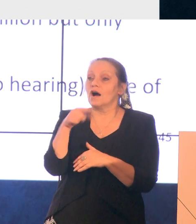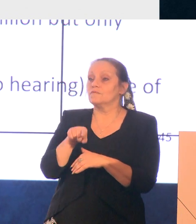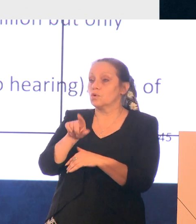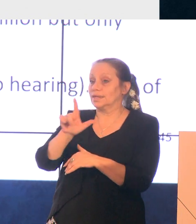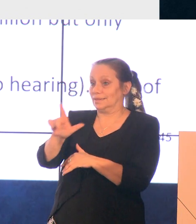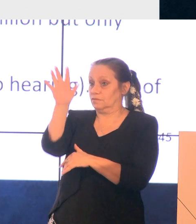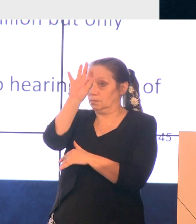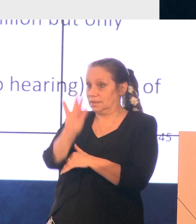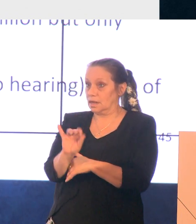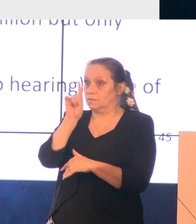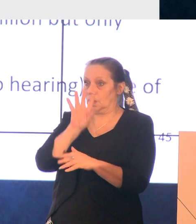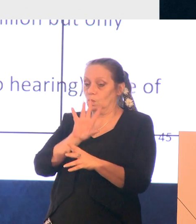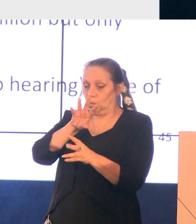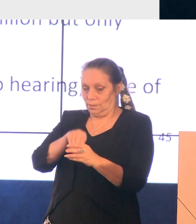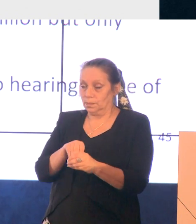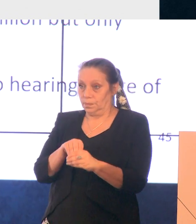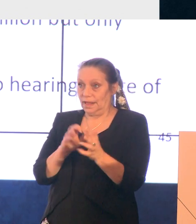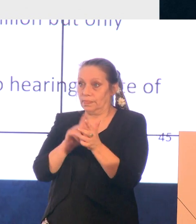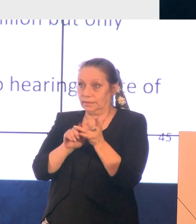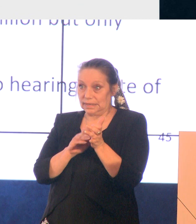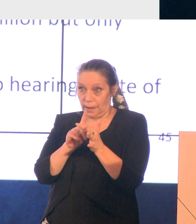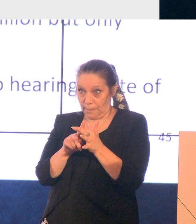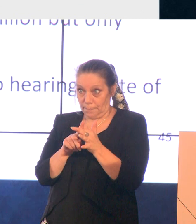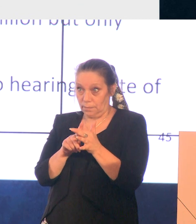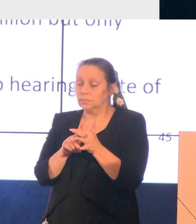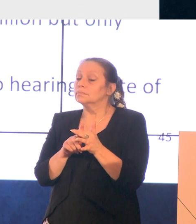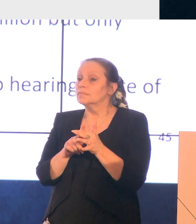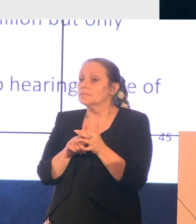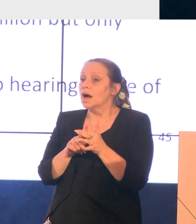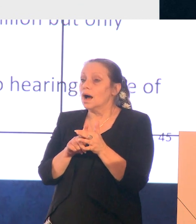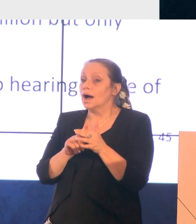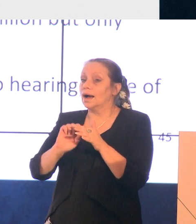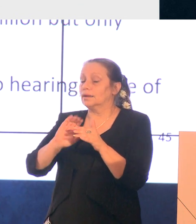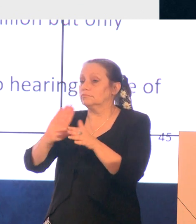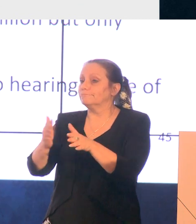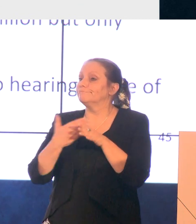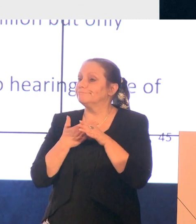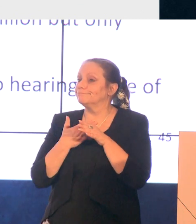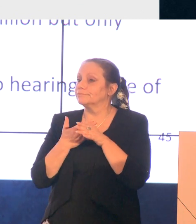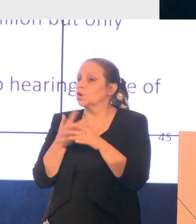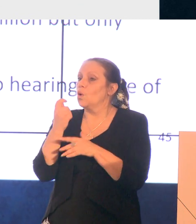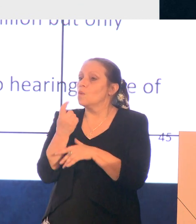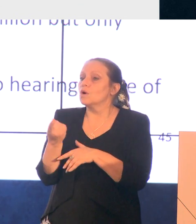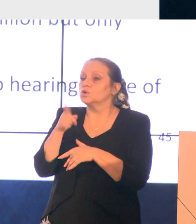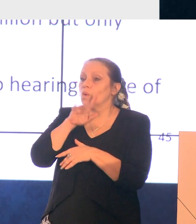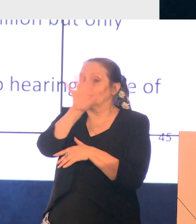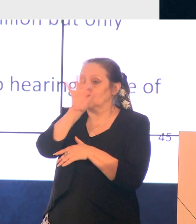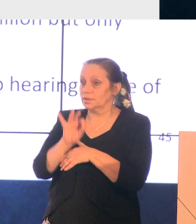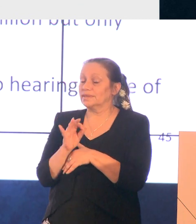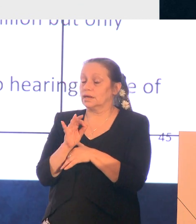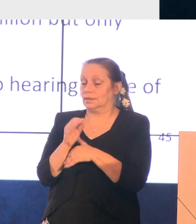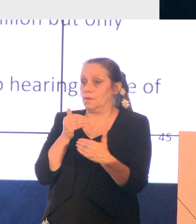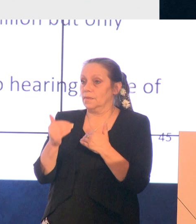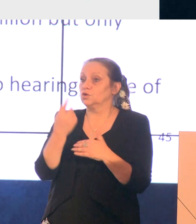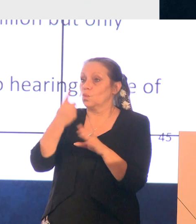5.7% of the participants in the scheme are Indigenous. It's almost a 100% increase from a year